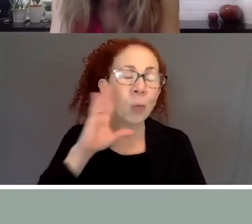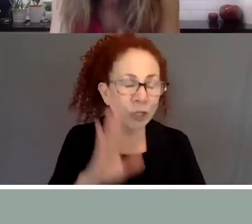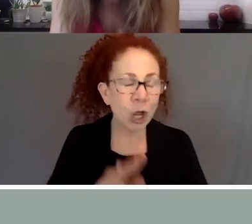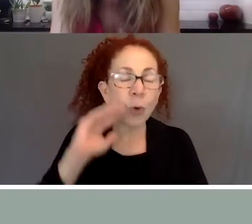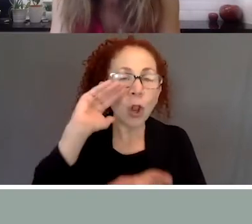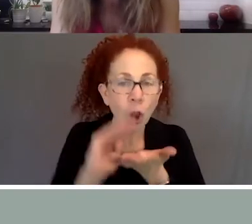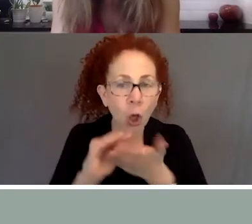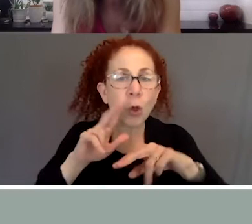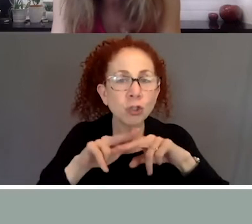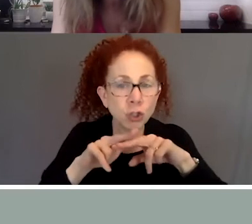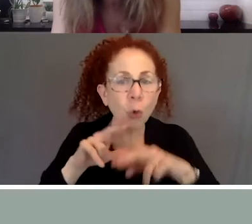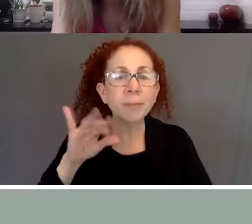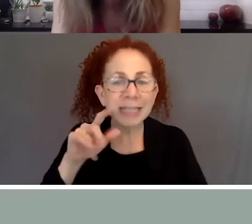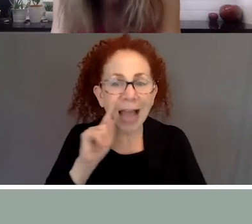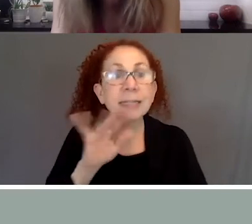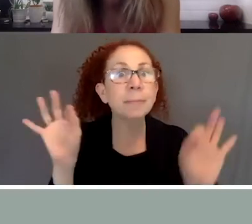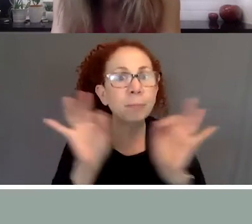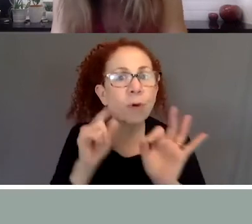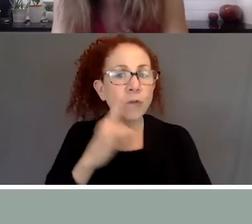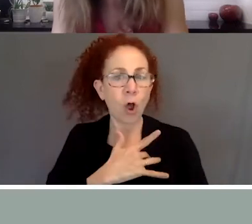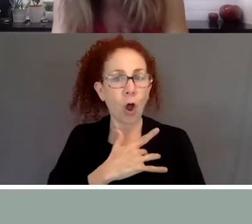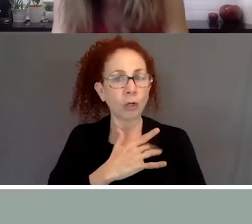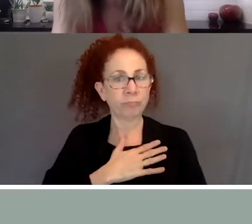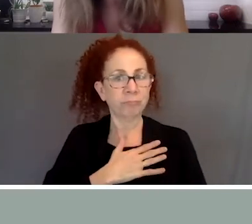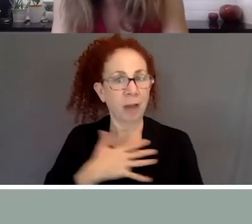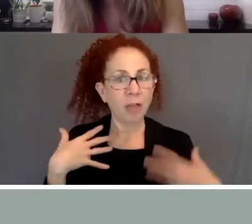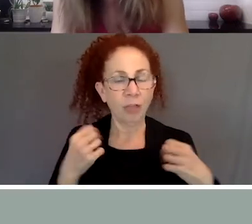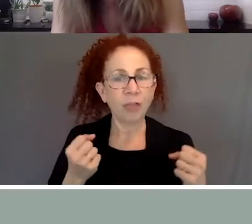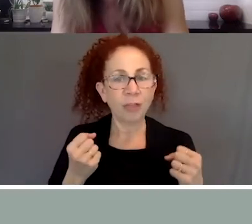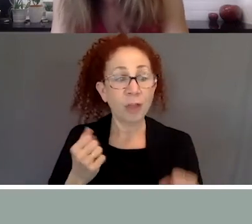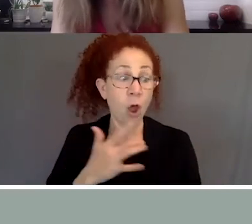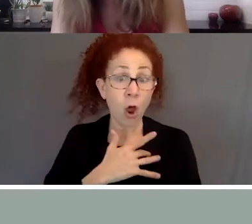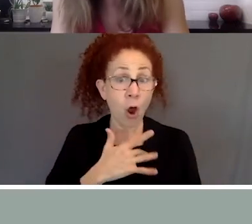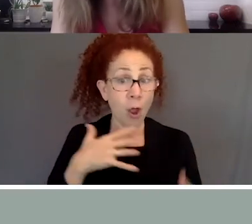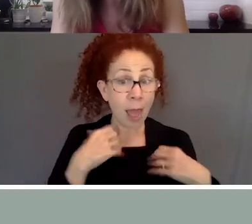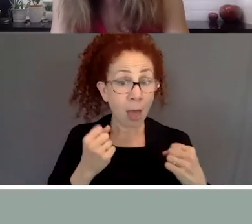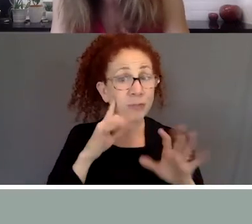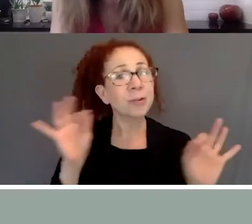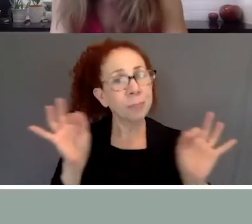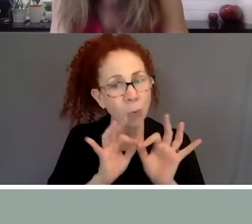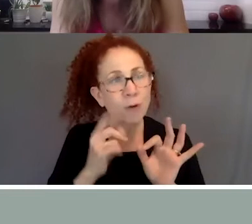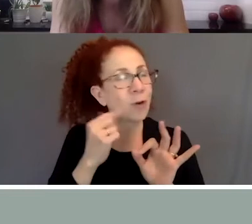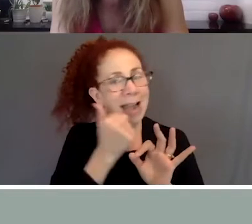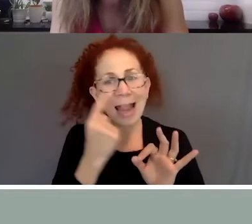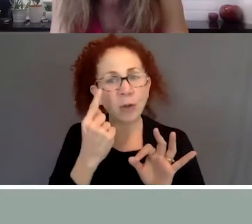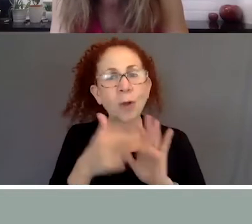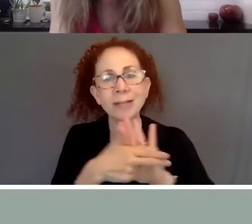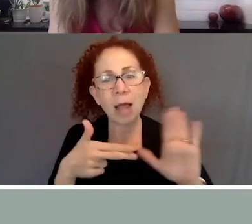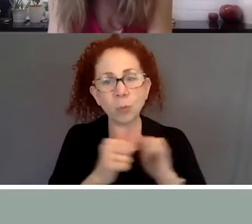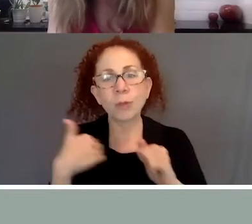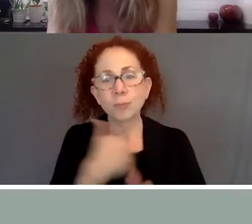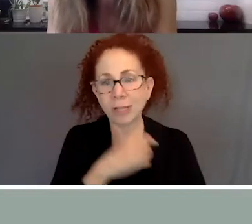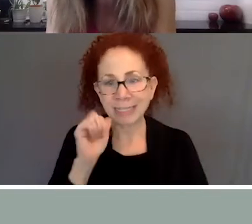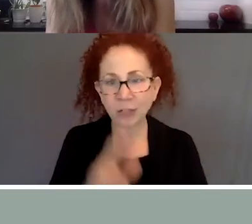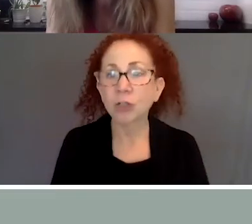sodium diet is very important for heart health, and heart health is very important for anyone who's been diagnosed with breast